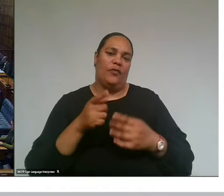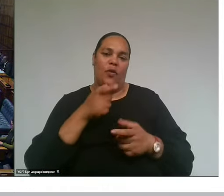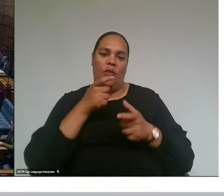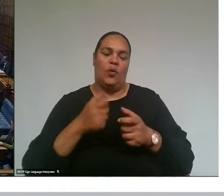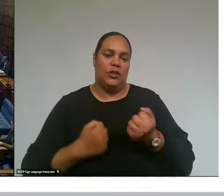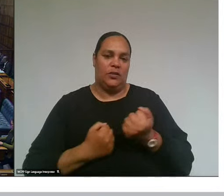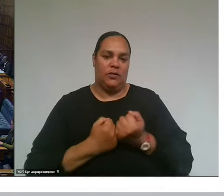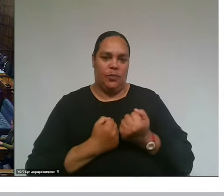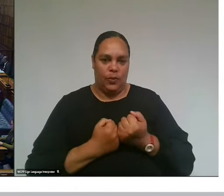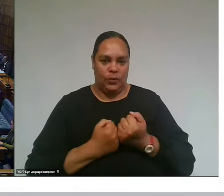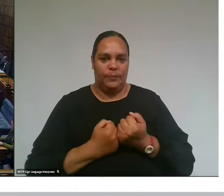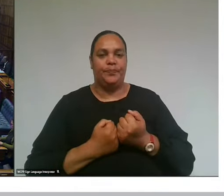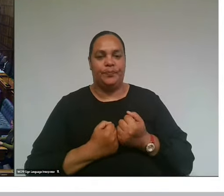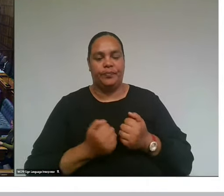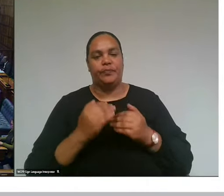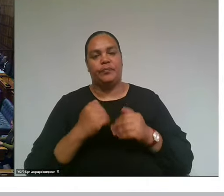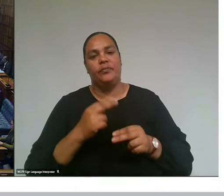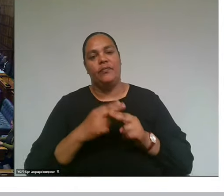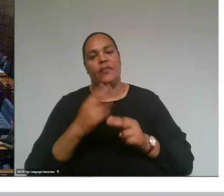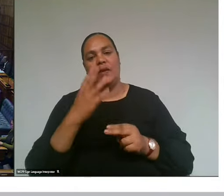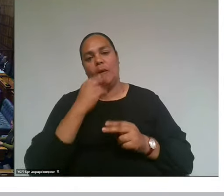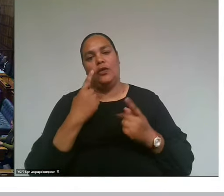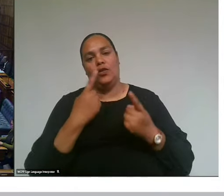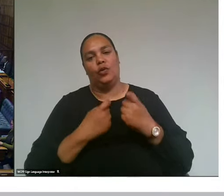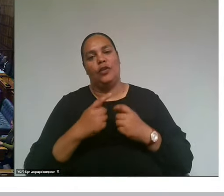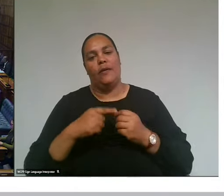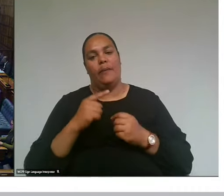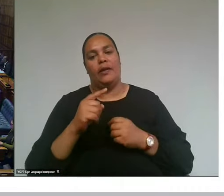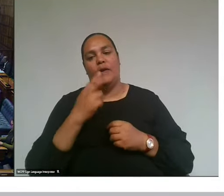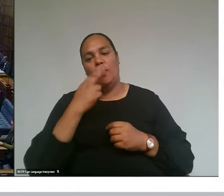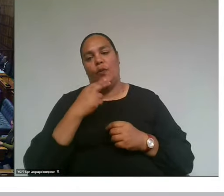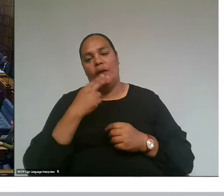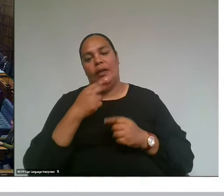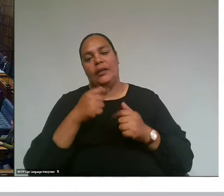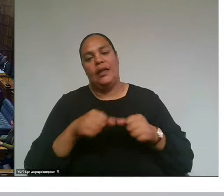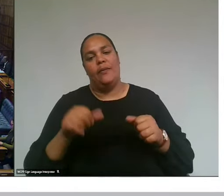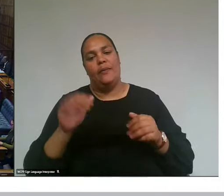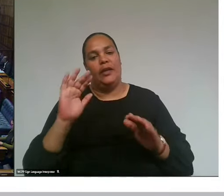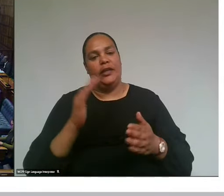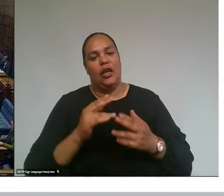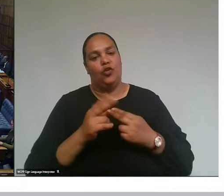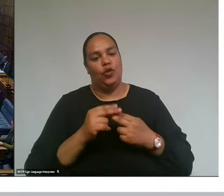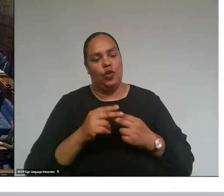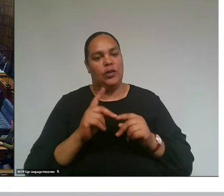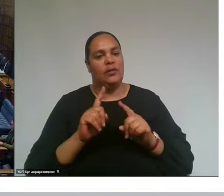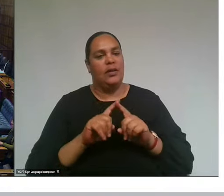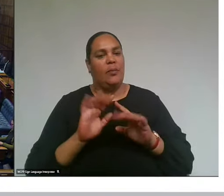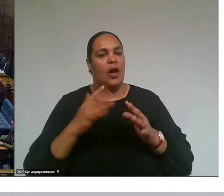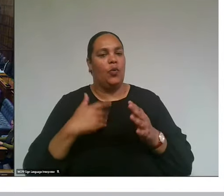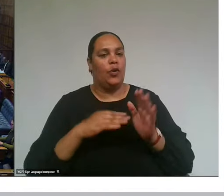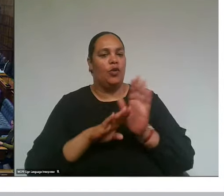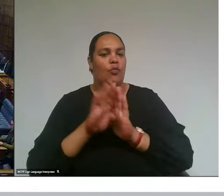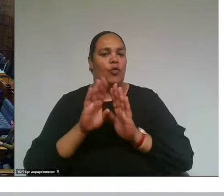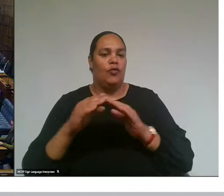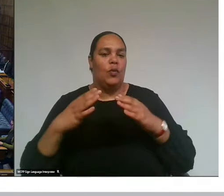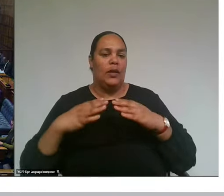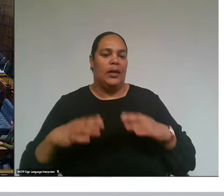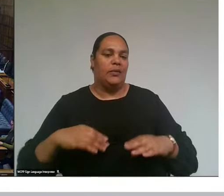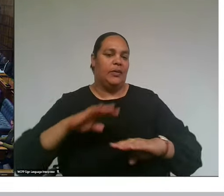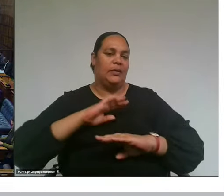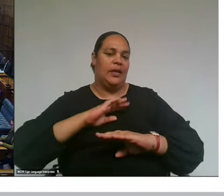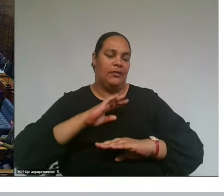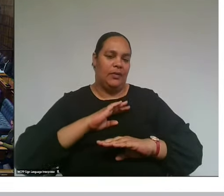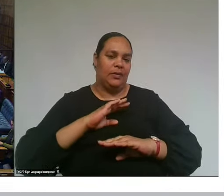support then finally you asked us some questions on the red tap production unit and how um we can look at improving the customer satisfaction